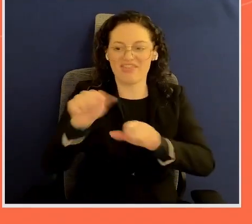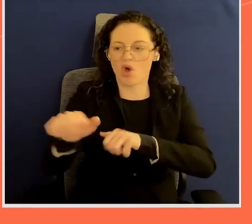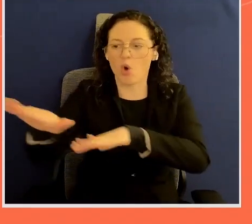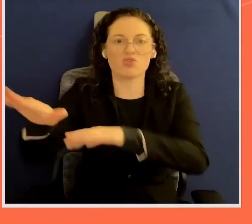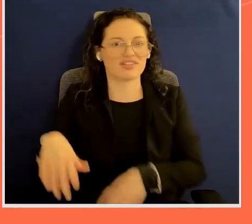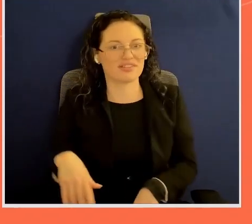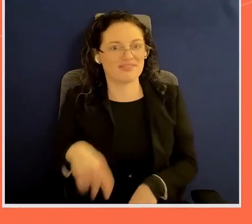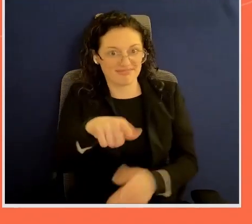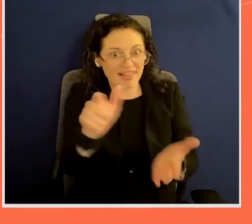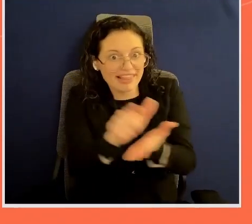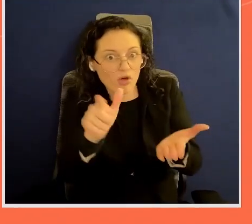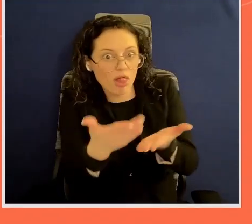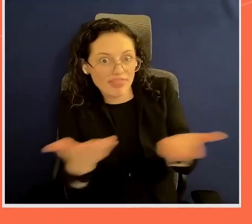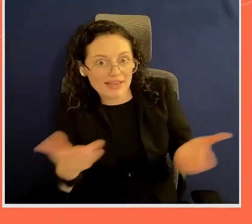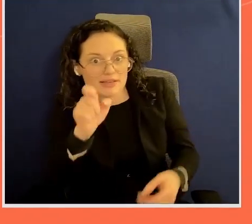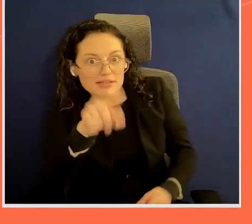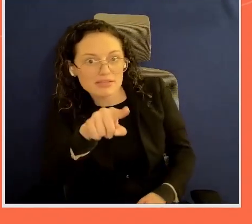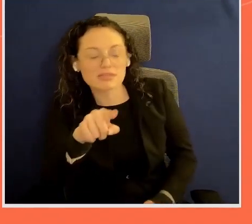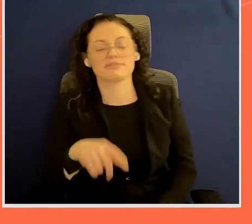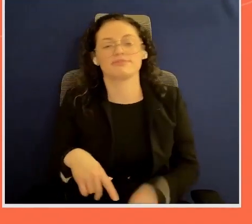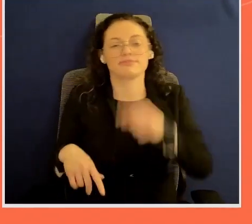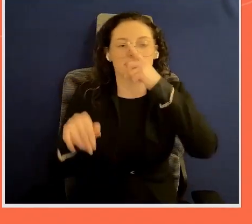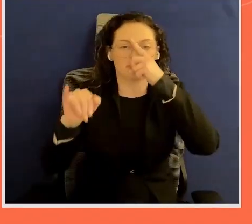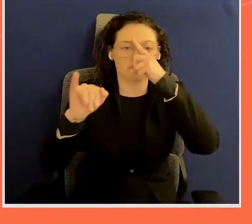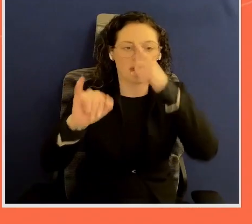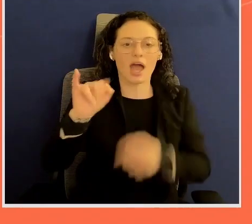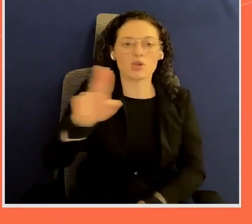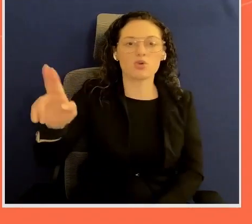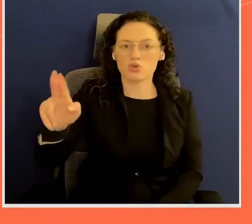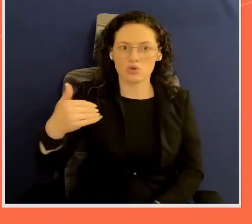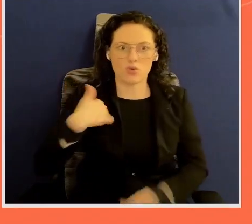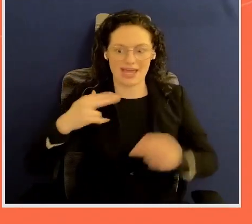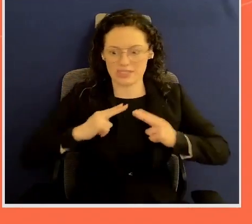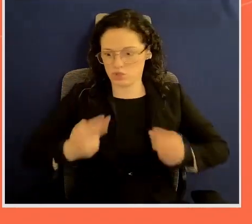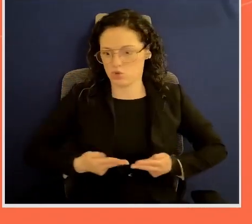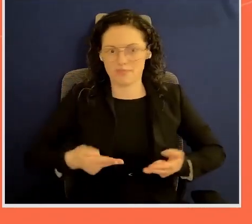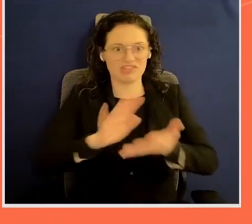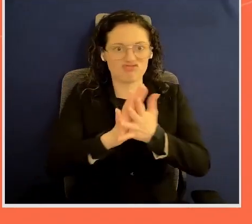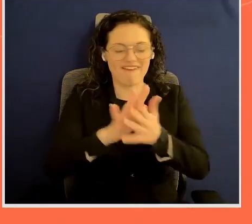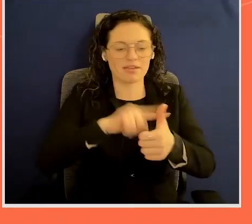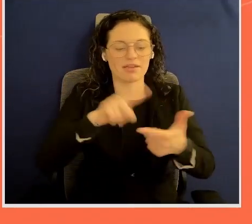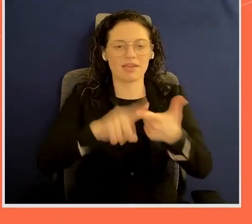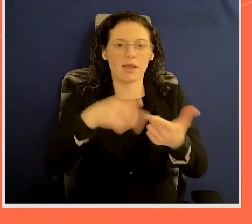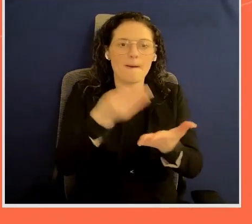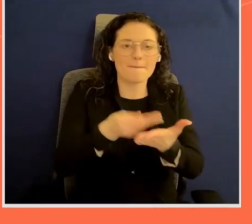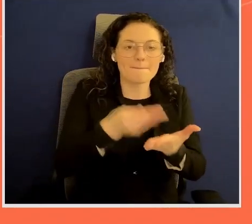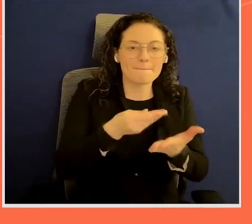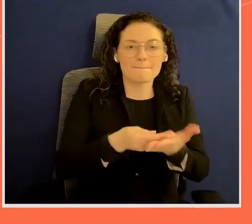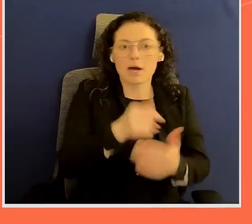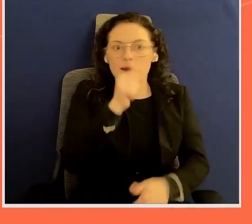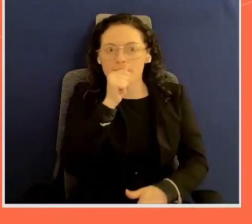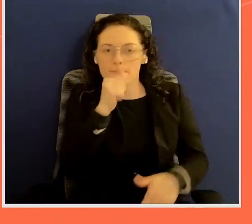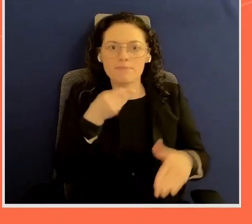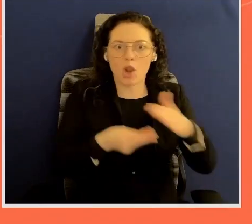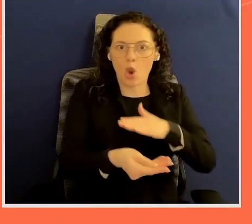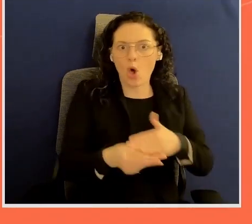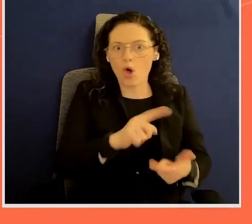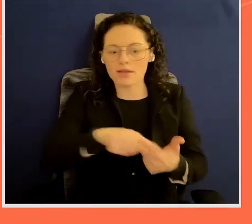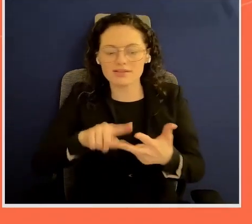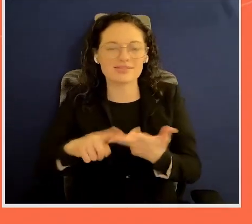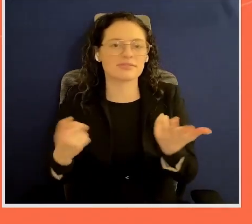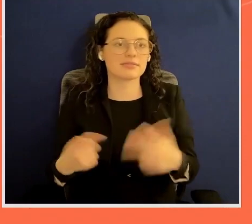a particular moral imperative, with a particular capacity to be persuasive. We need you to help make the